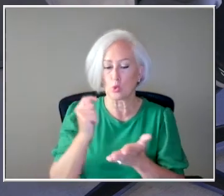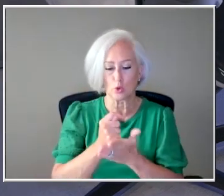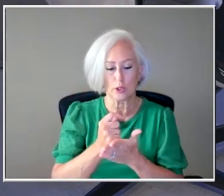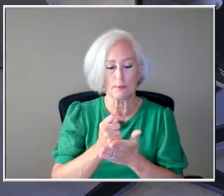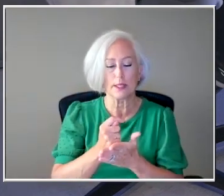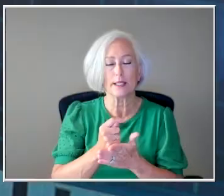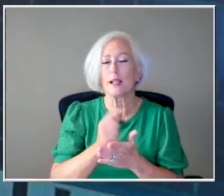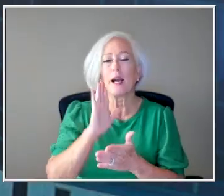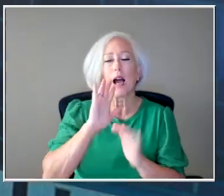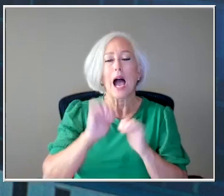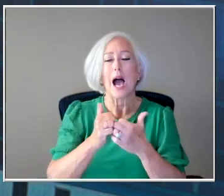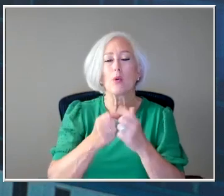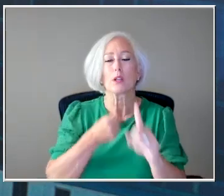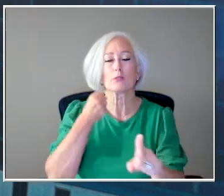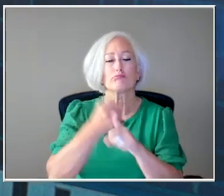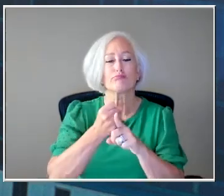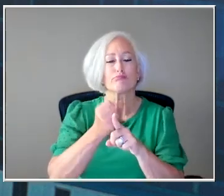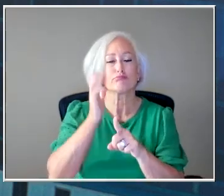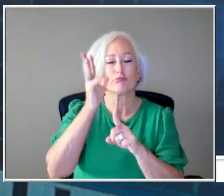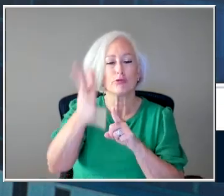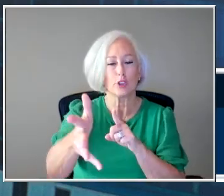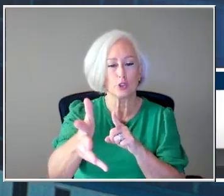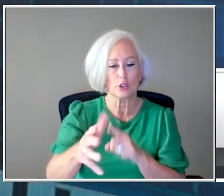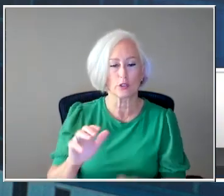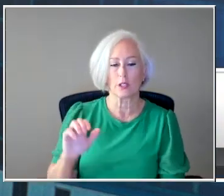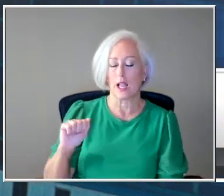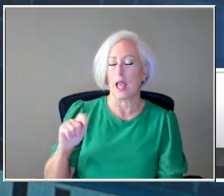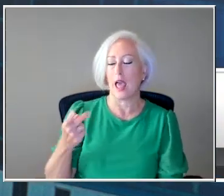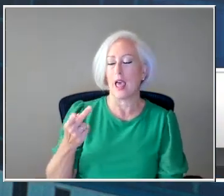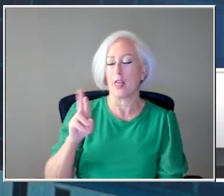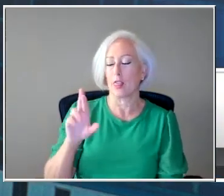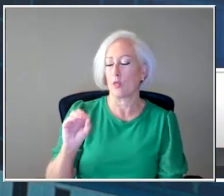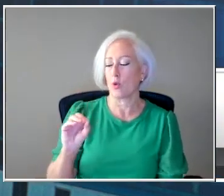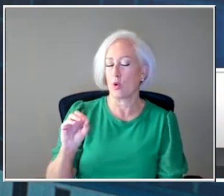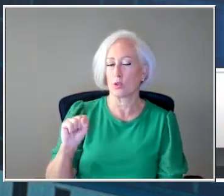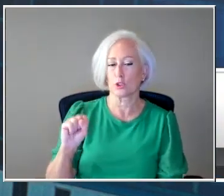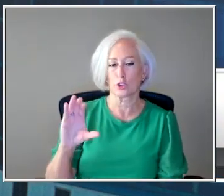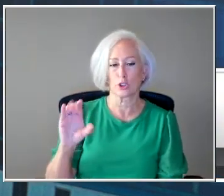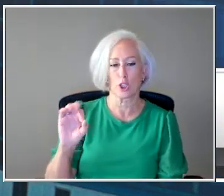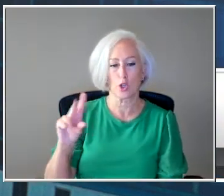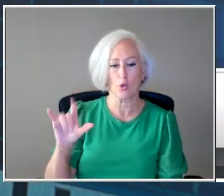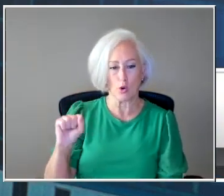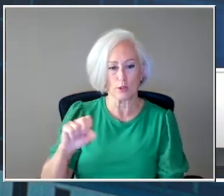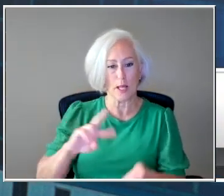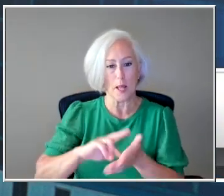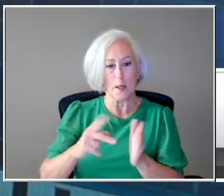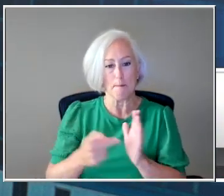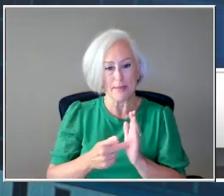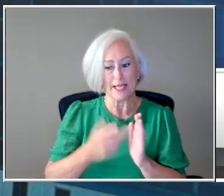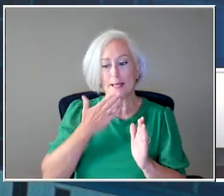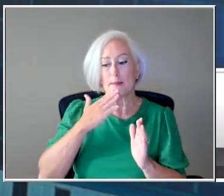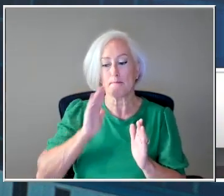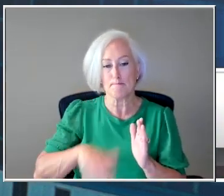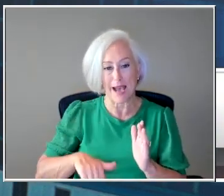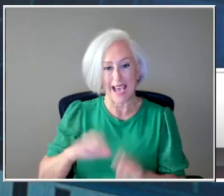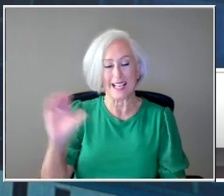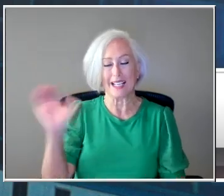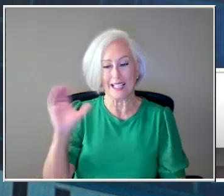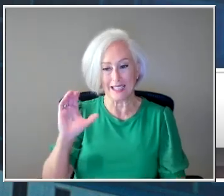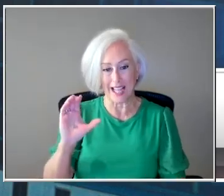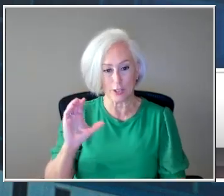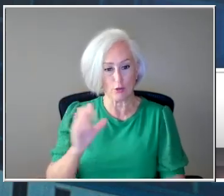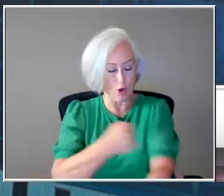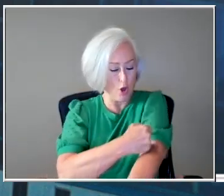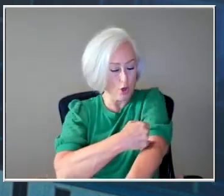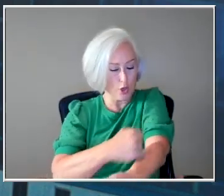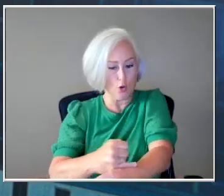long-term effect is the development of so-called atherosclerosis, which is the abnormal depositing of so-called bad cholesterol within your arteries, which eventually